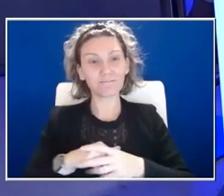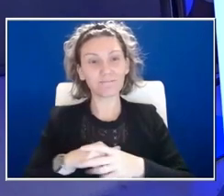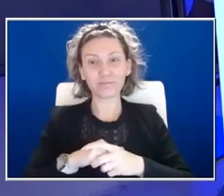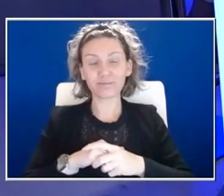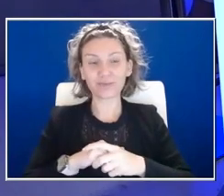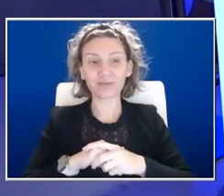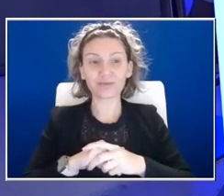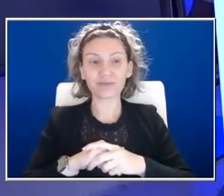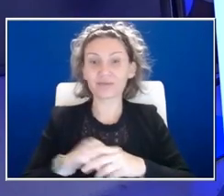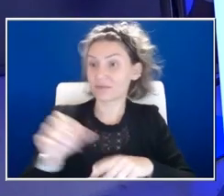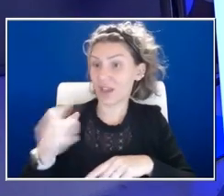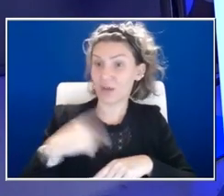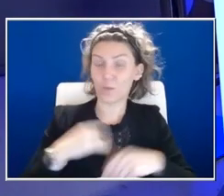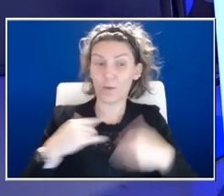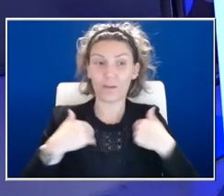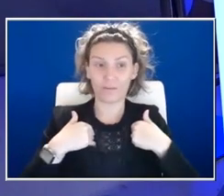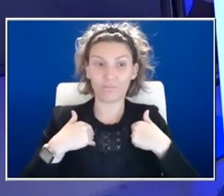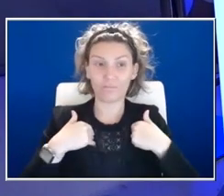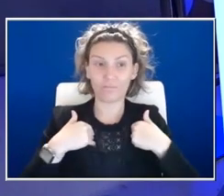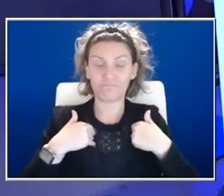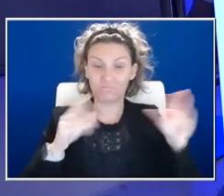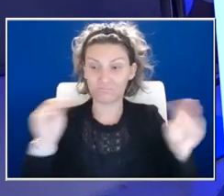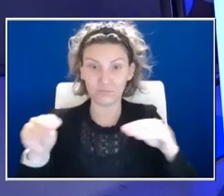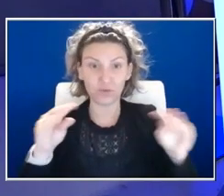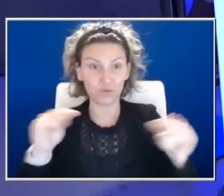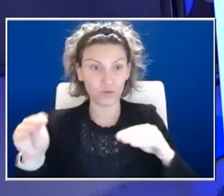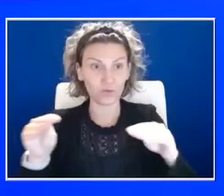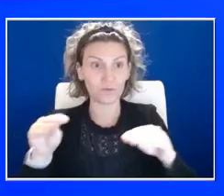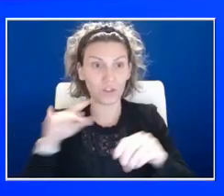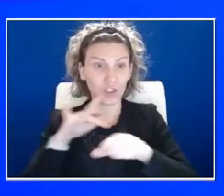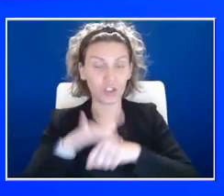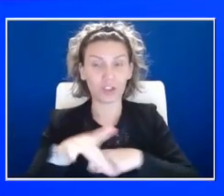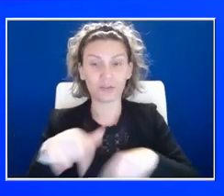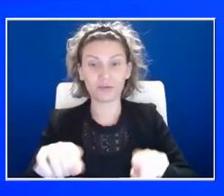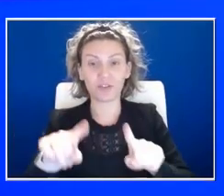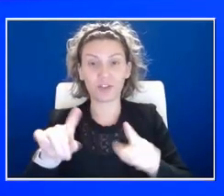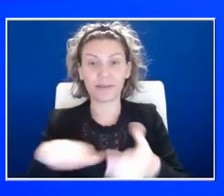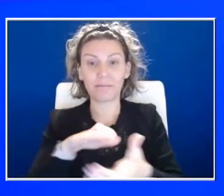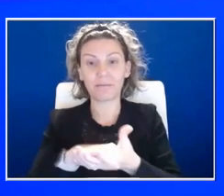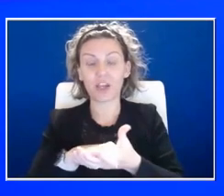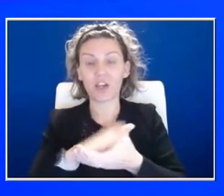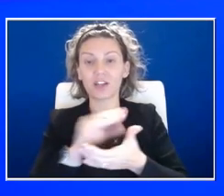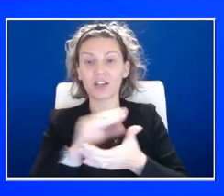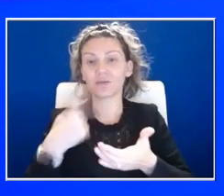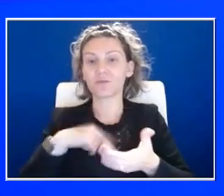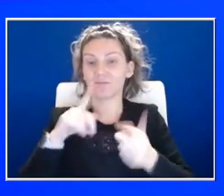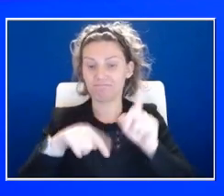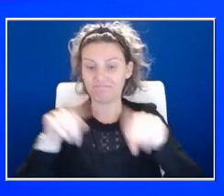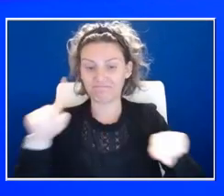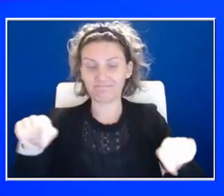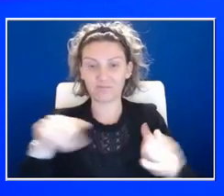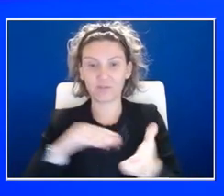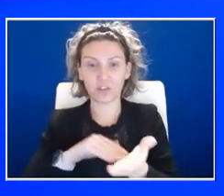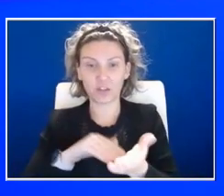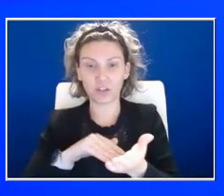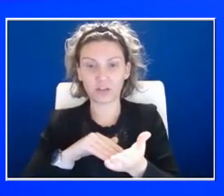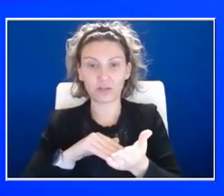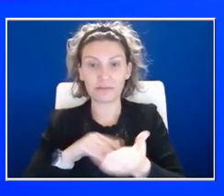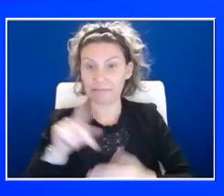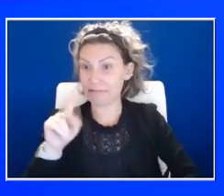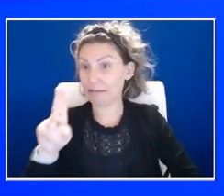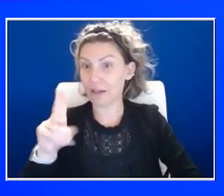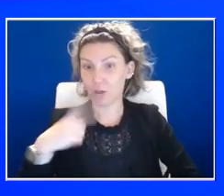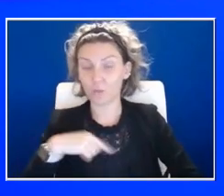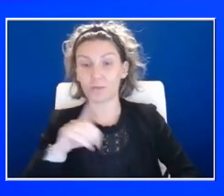we have moved a lot earlier in our marriage. And so we have had different doctors, and even at KU, we've had, and we are